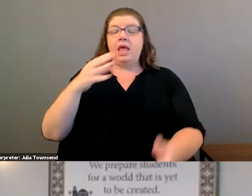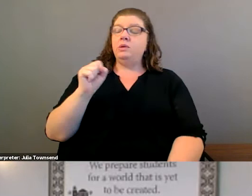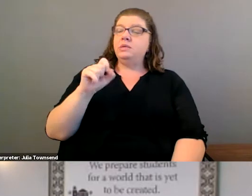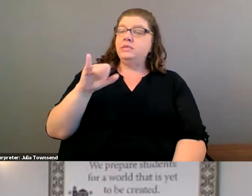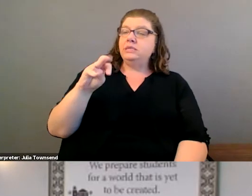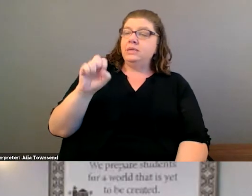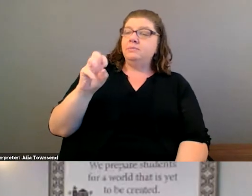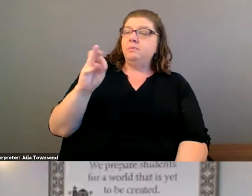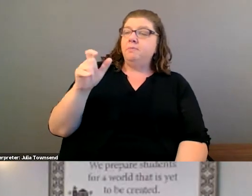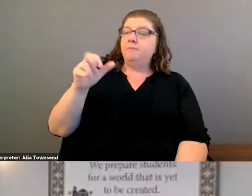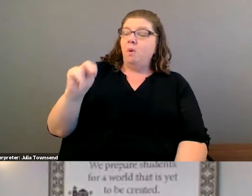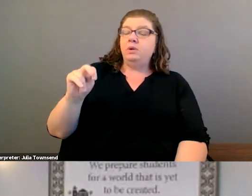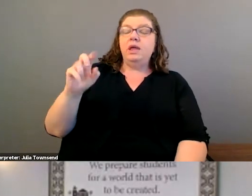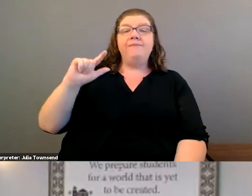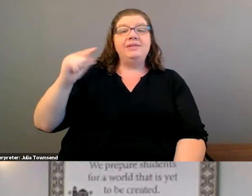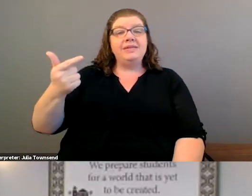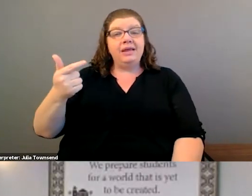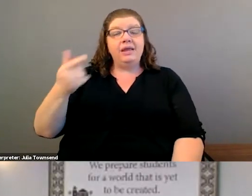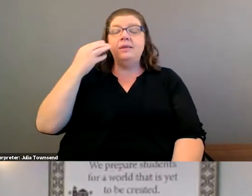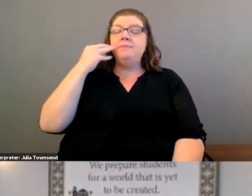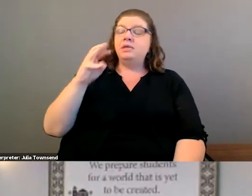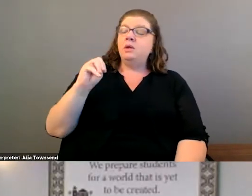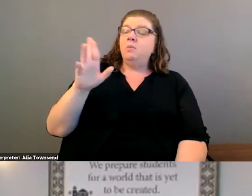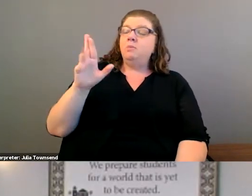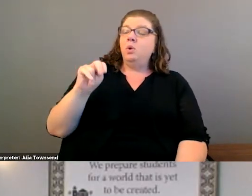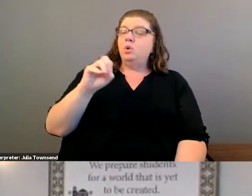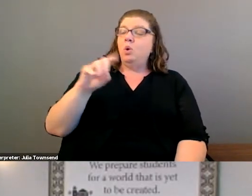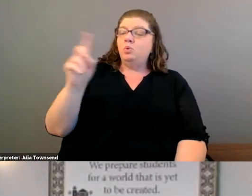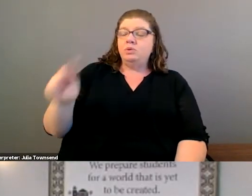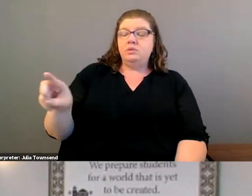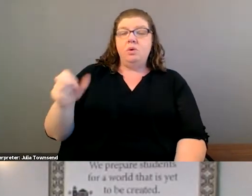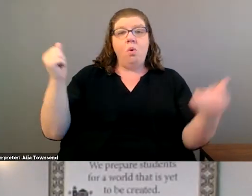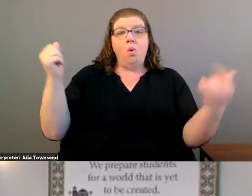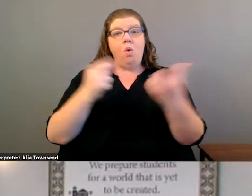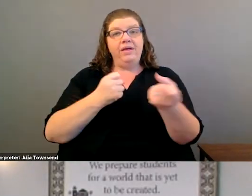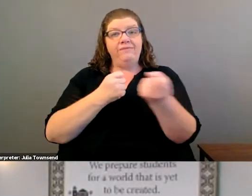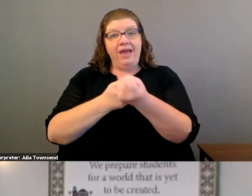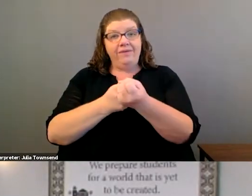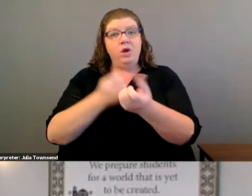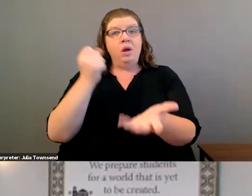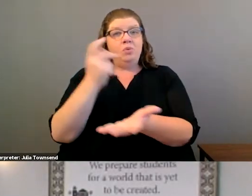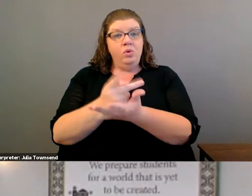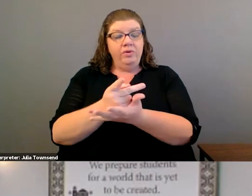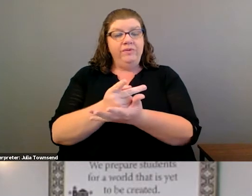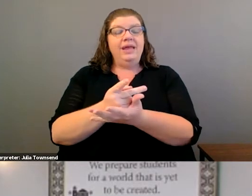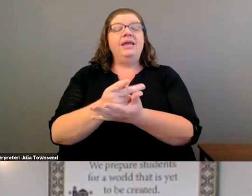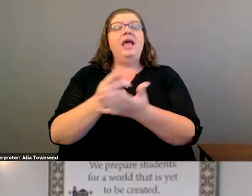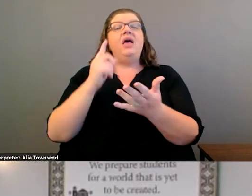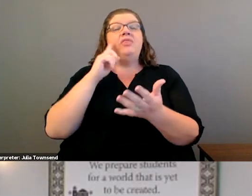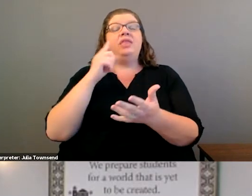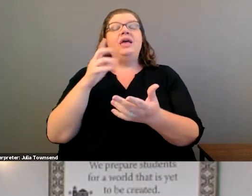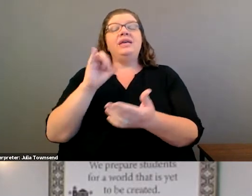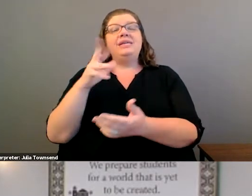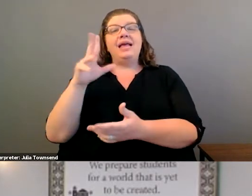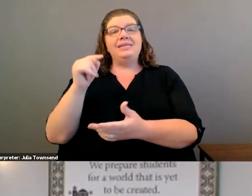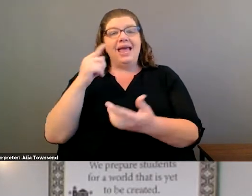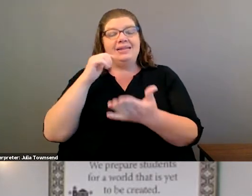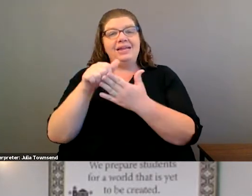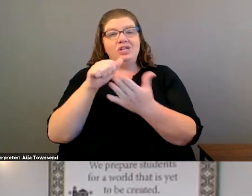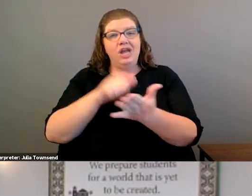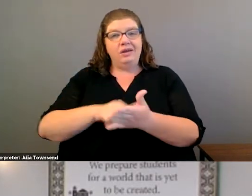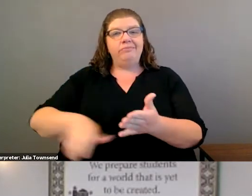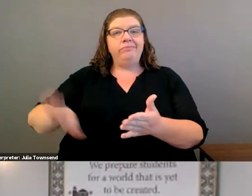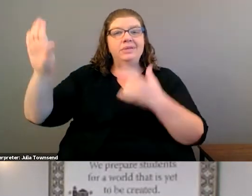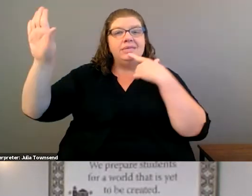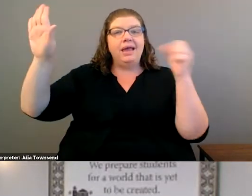And a second? Thank you, Ms. Munoz. So all in favor of approving the consent agenda, please signify by raising your hand and saying